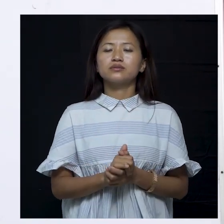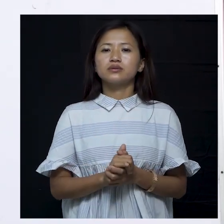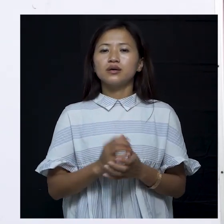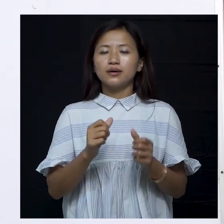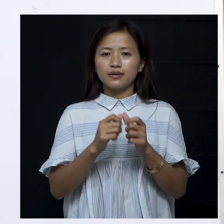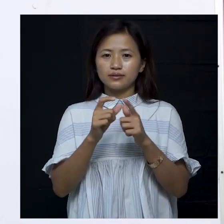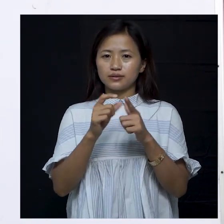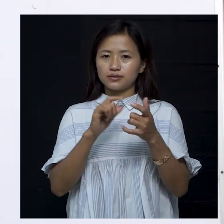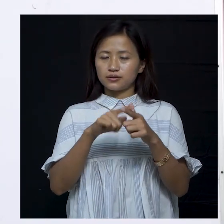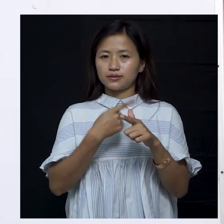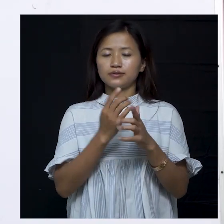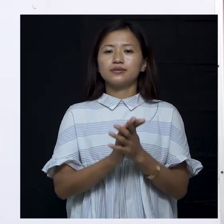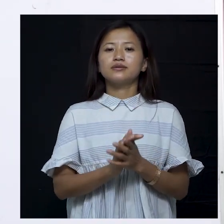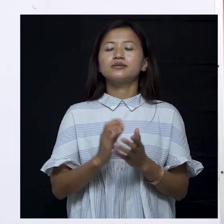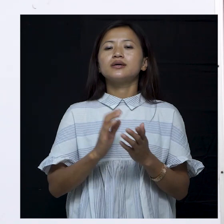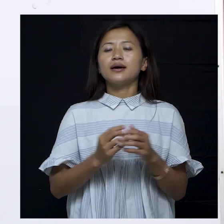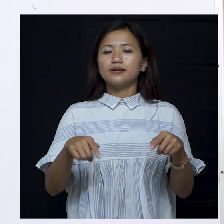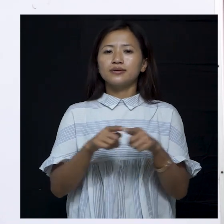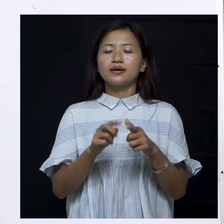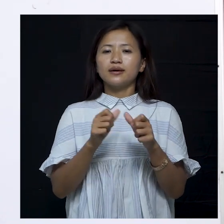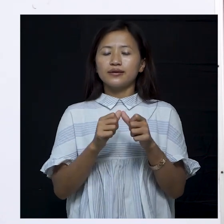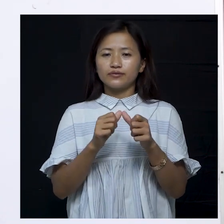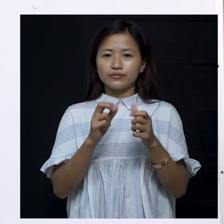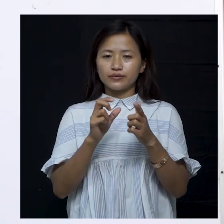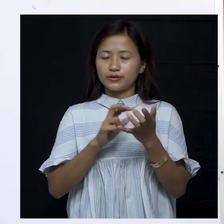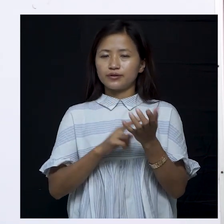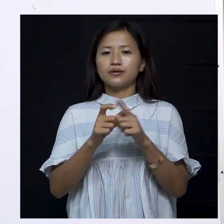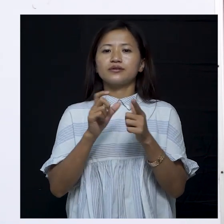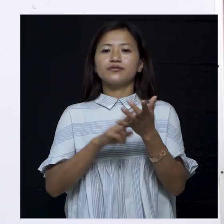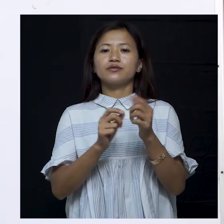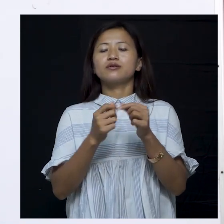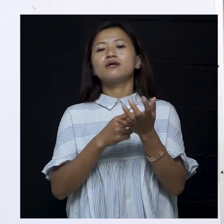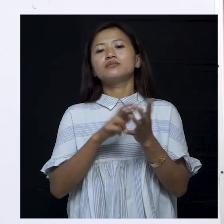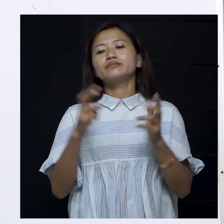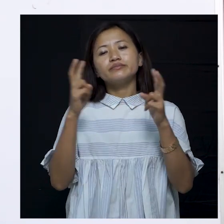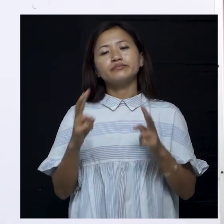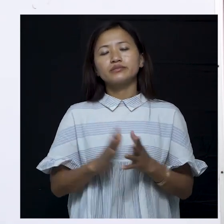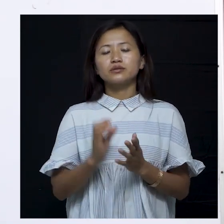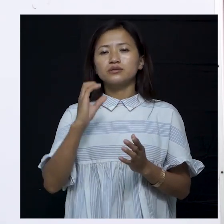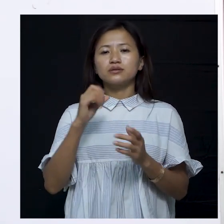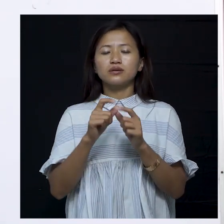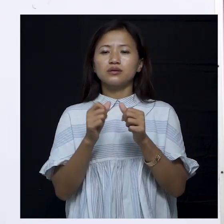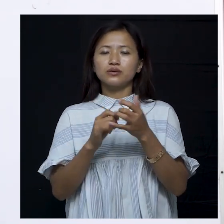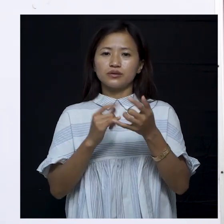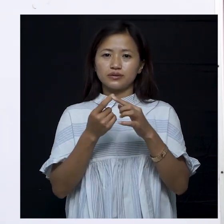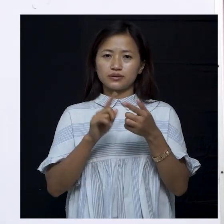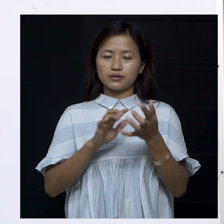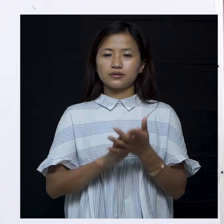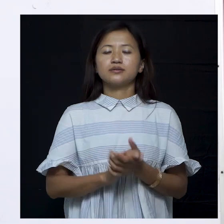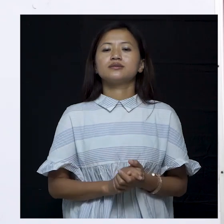adjective clauses, and the adverb clauses. Okay, I repeat, noun clauses, adjective clauses,